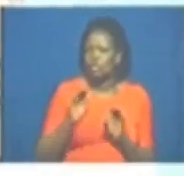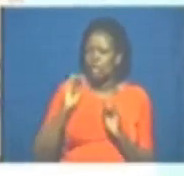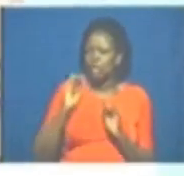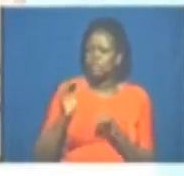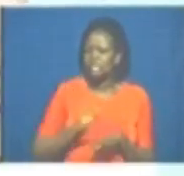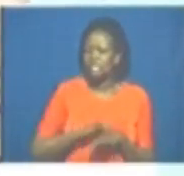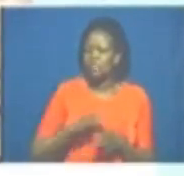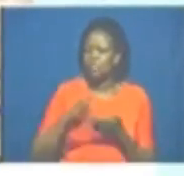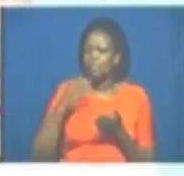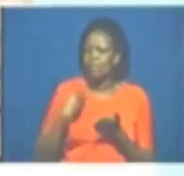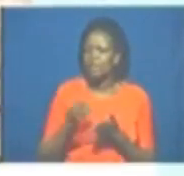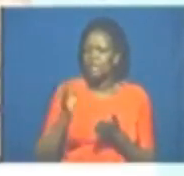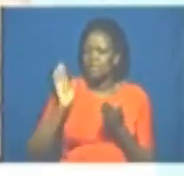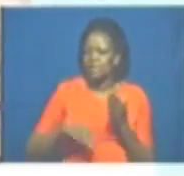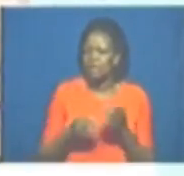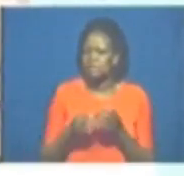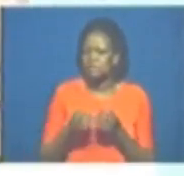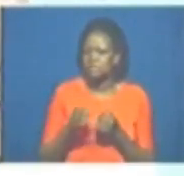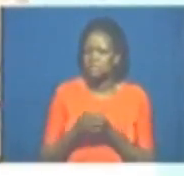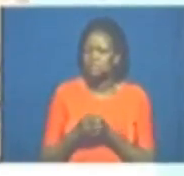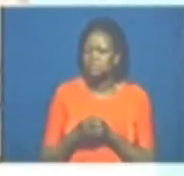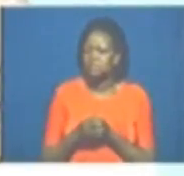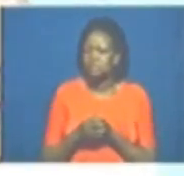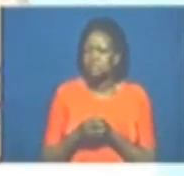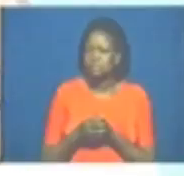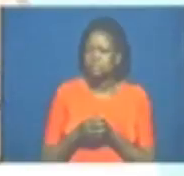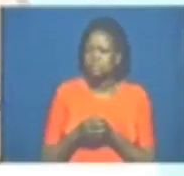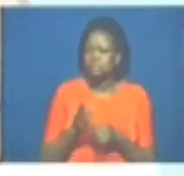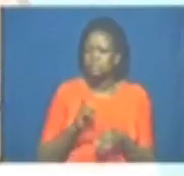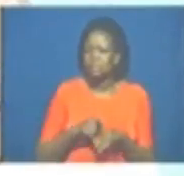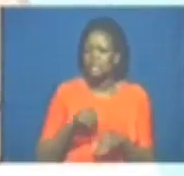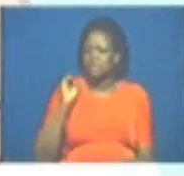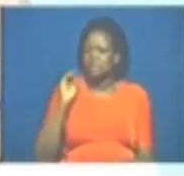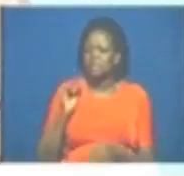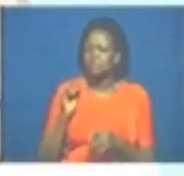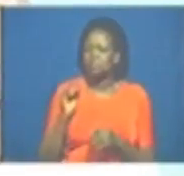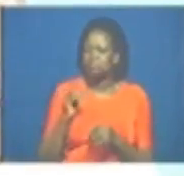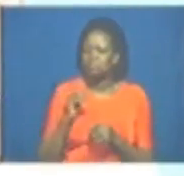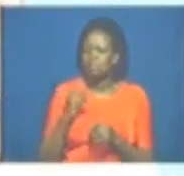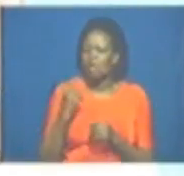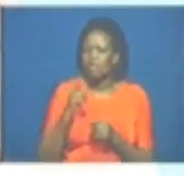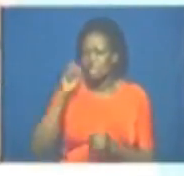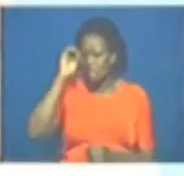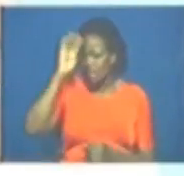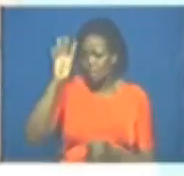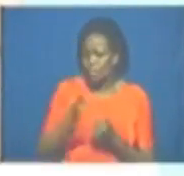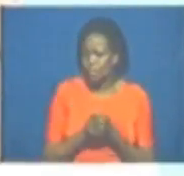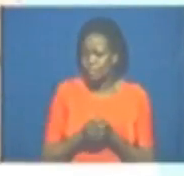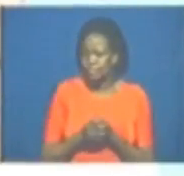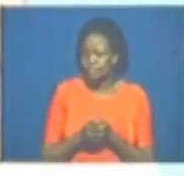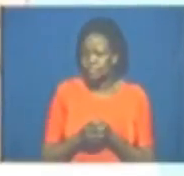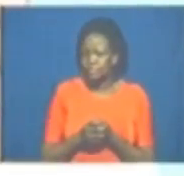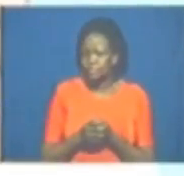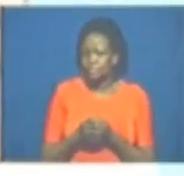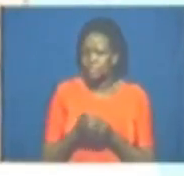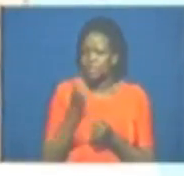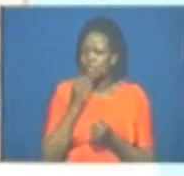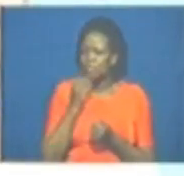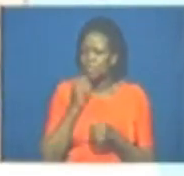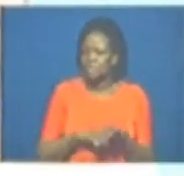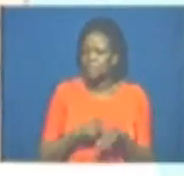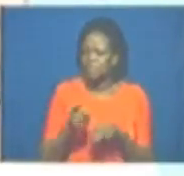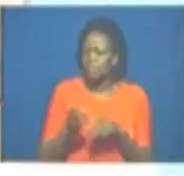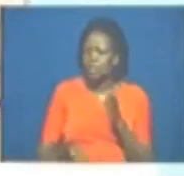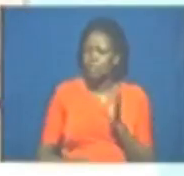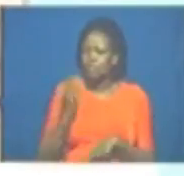money than they were collecting when they were county council, apart from Kiambu. In Kiambu, during Kabogo's time, he set up very